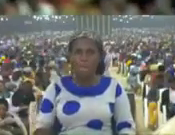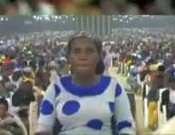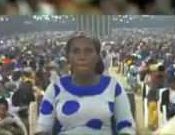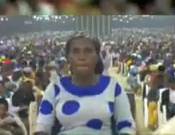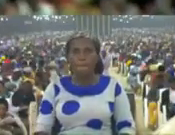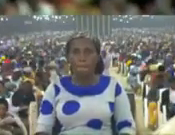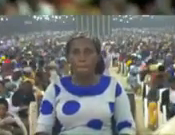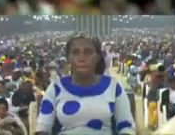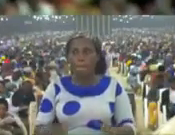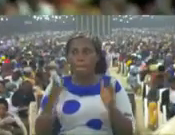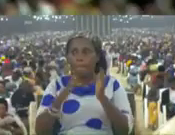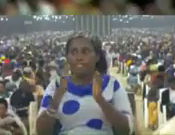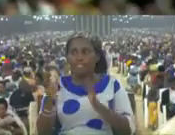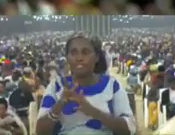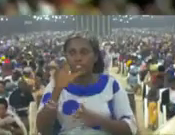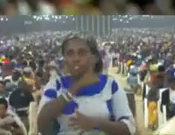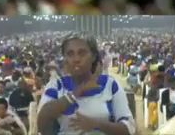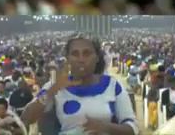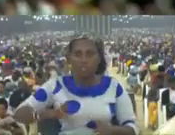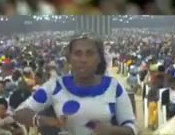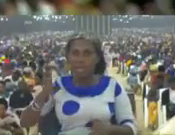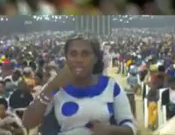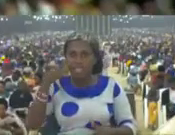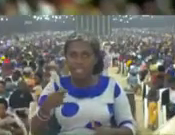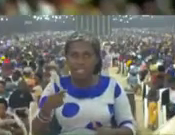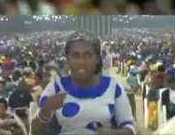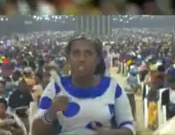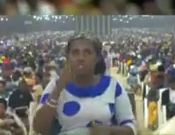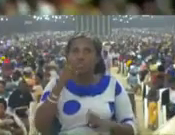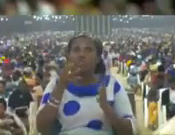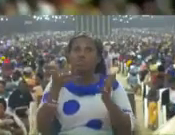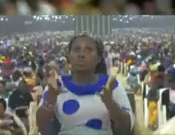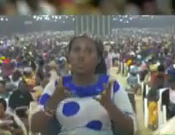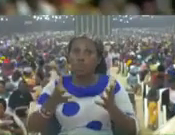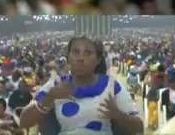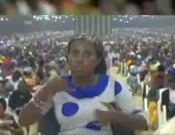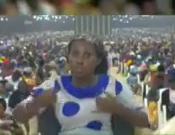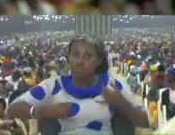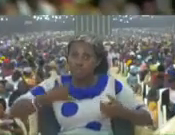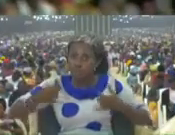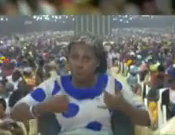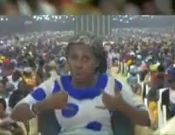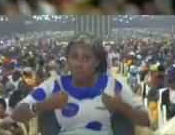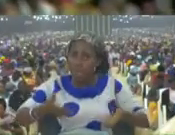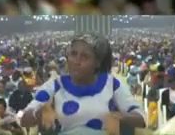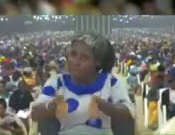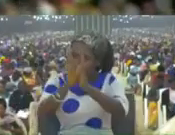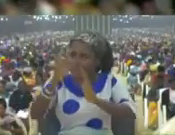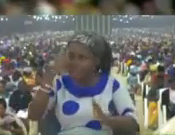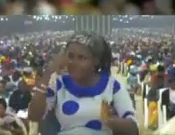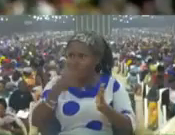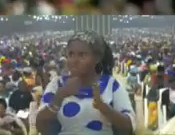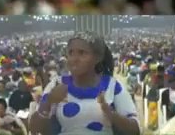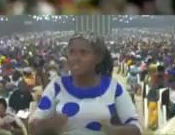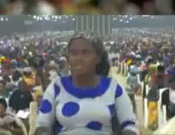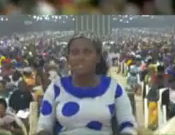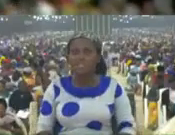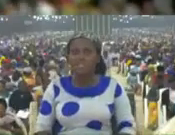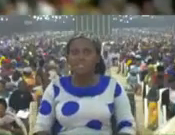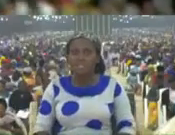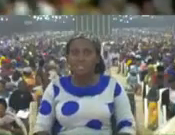John 16, verse 24, Jesus Christ said, you want joy? All you need to do is ask for it. Till your joy